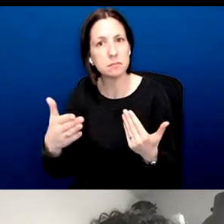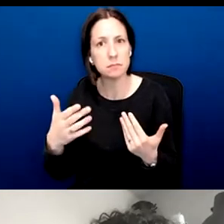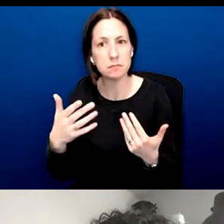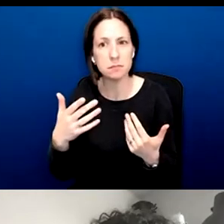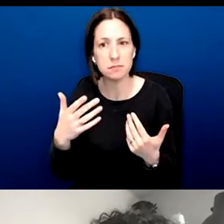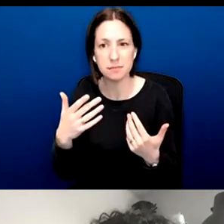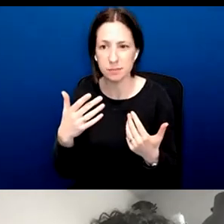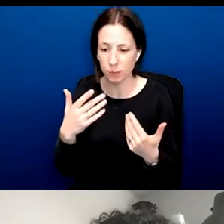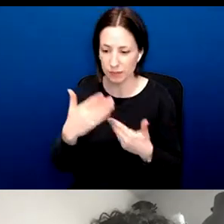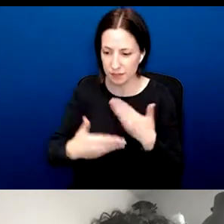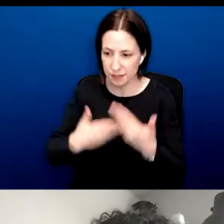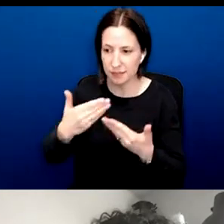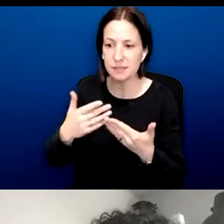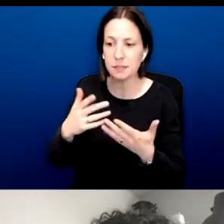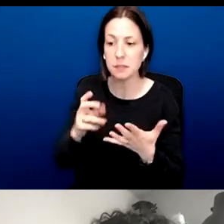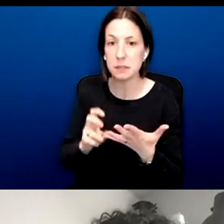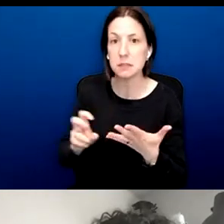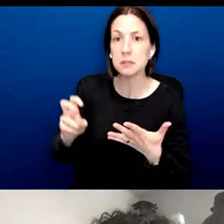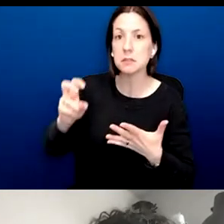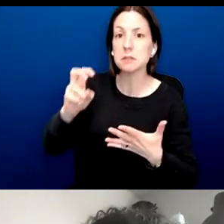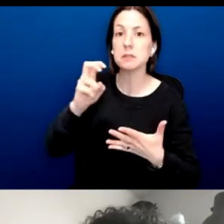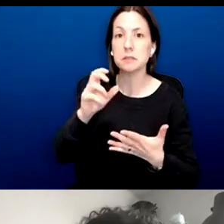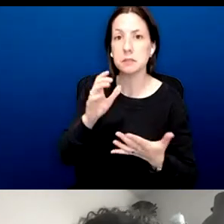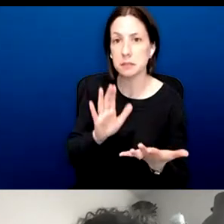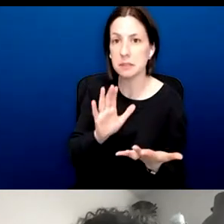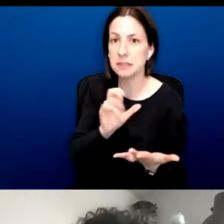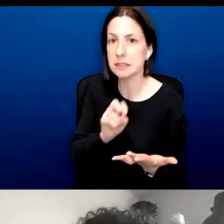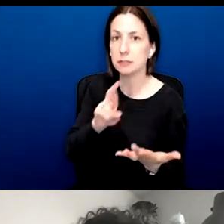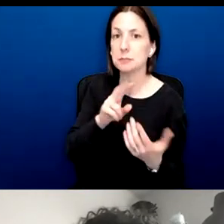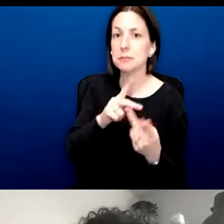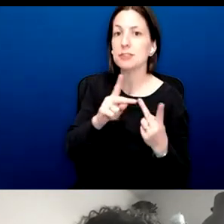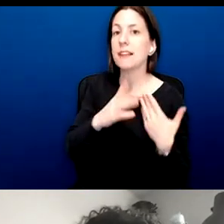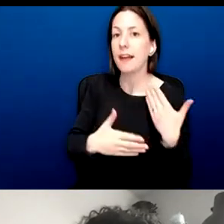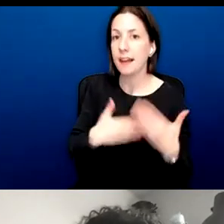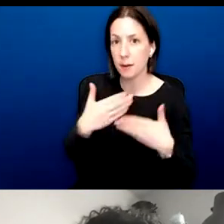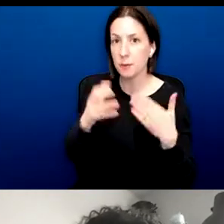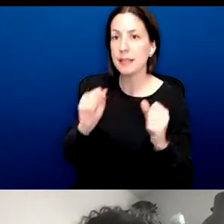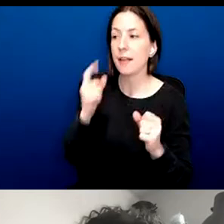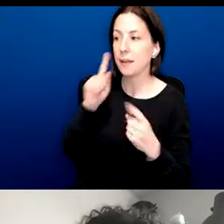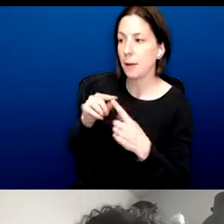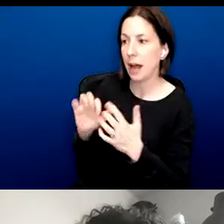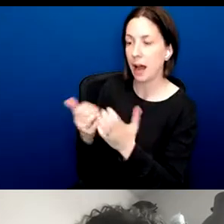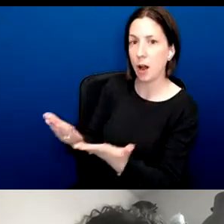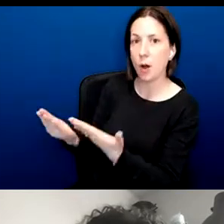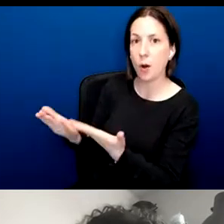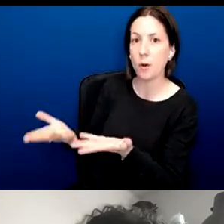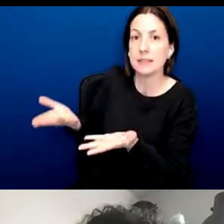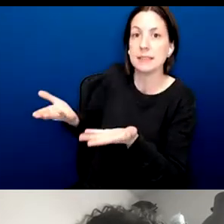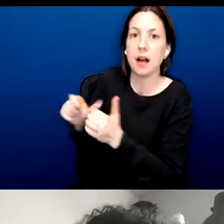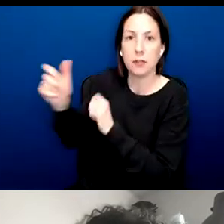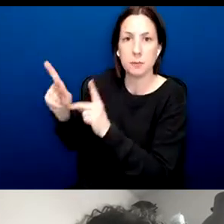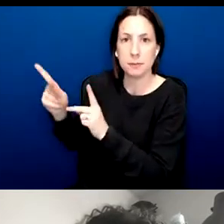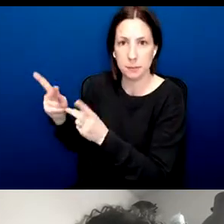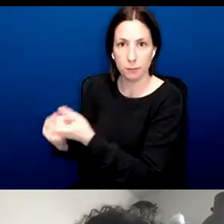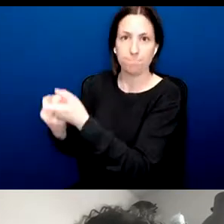those positions of seniority, that's when we can definitely think about, you know, how can I bring up others around me? Thank